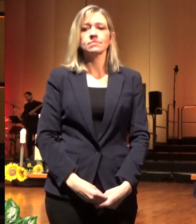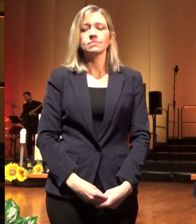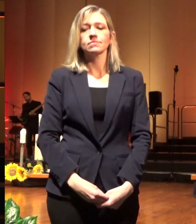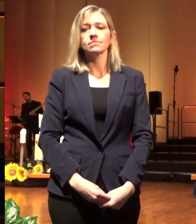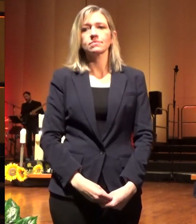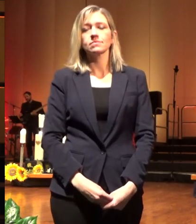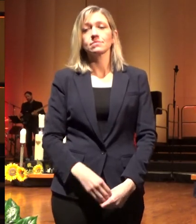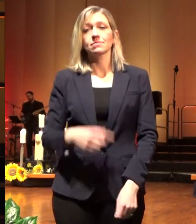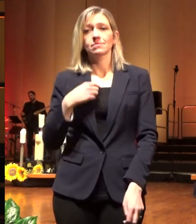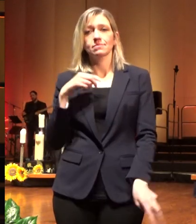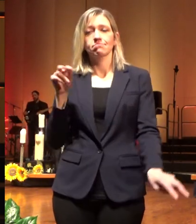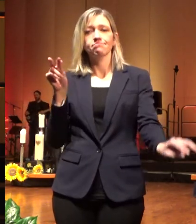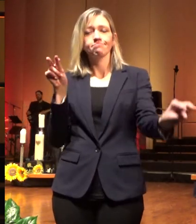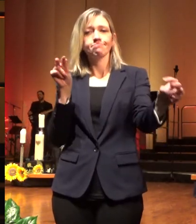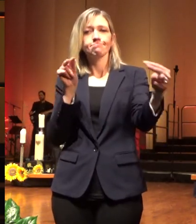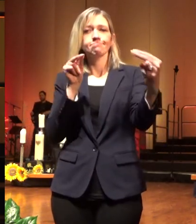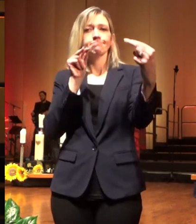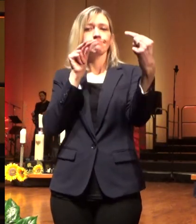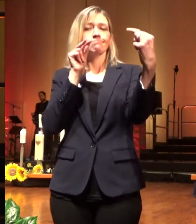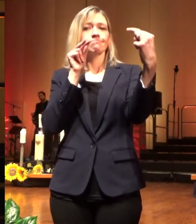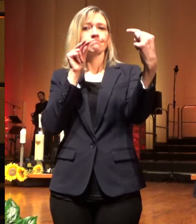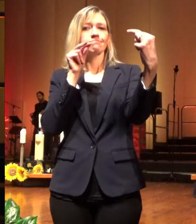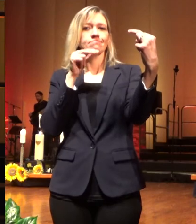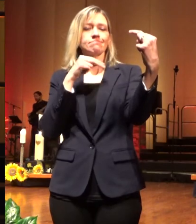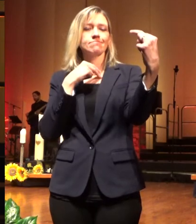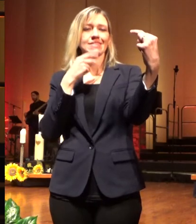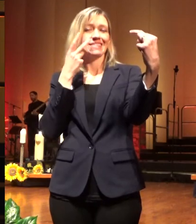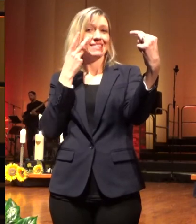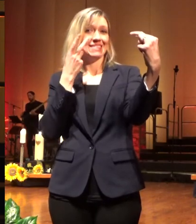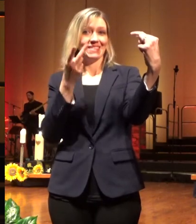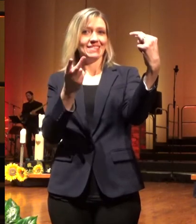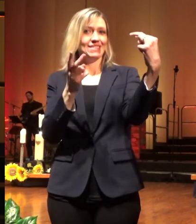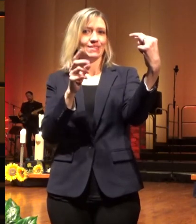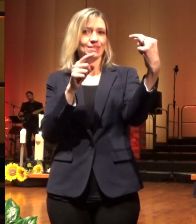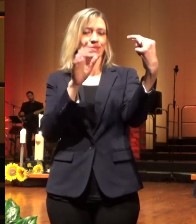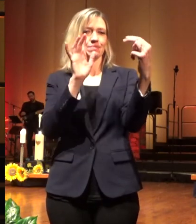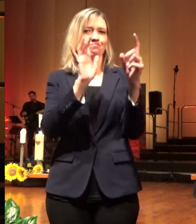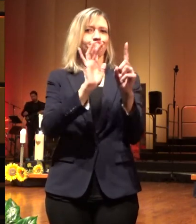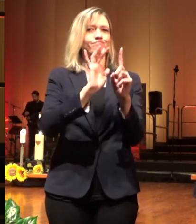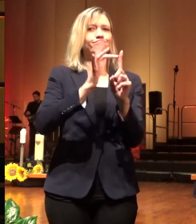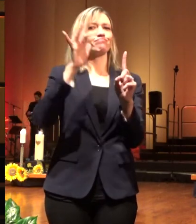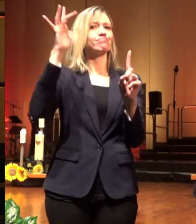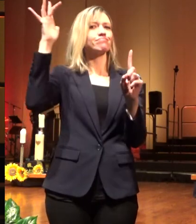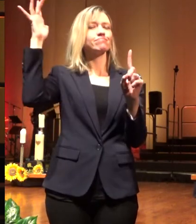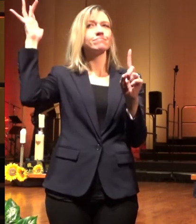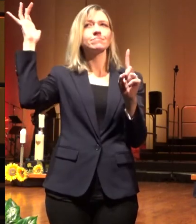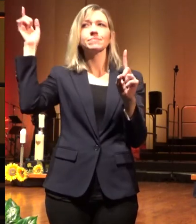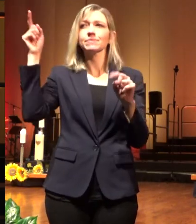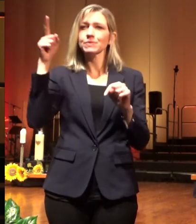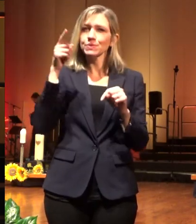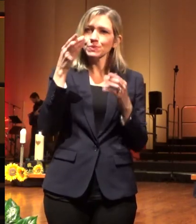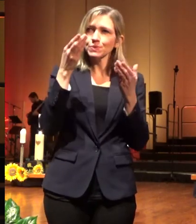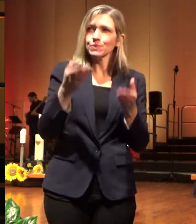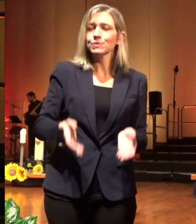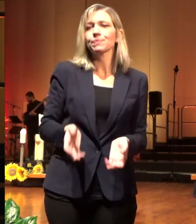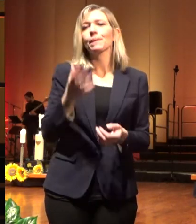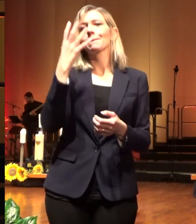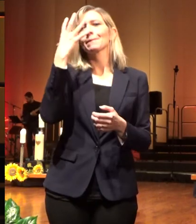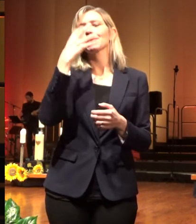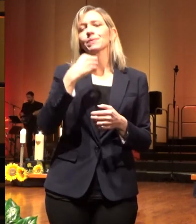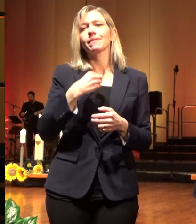When I look in your eyes, I see you shine. You